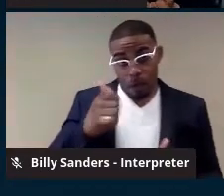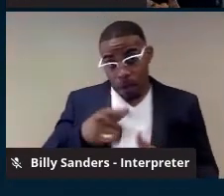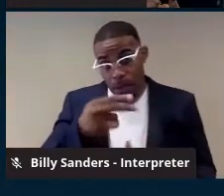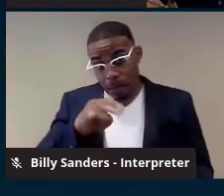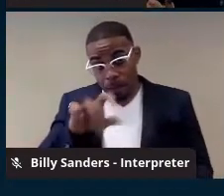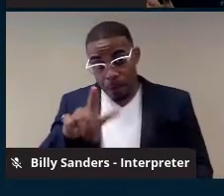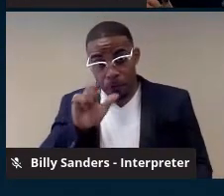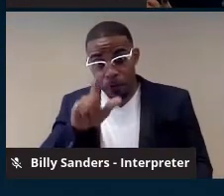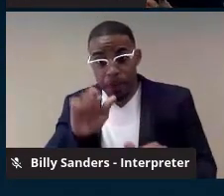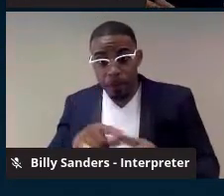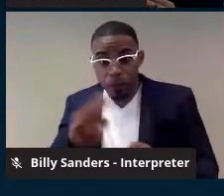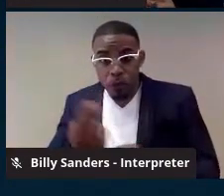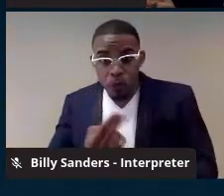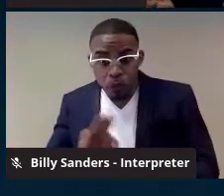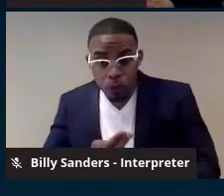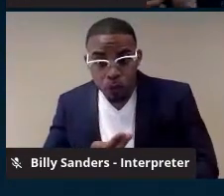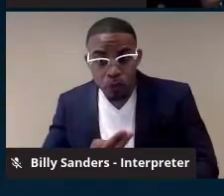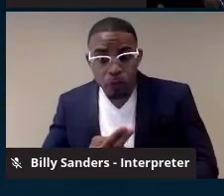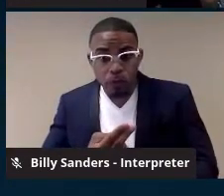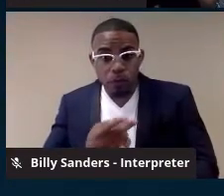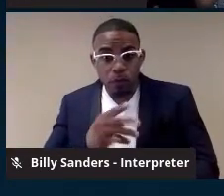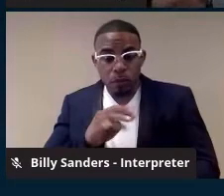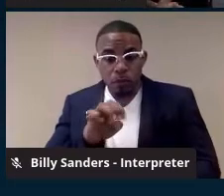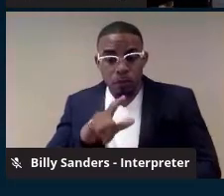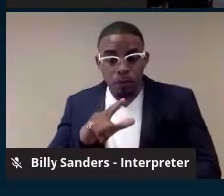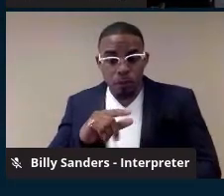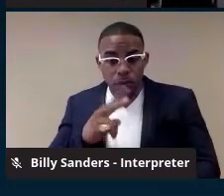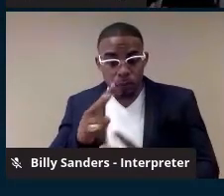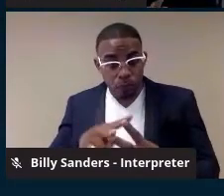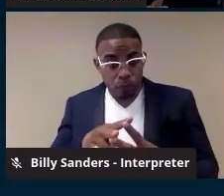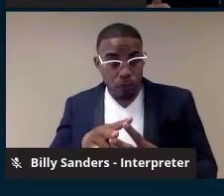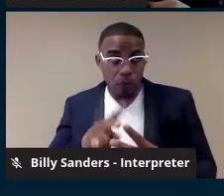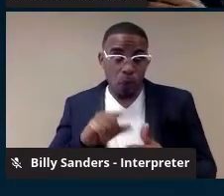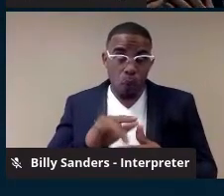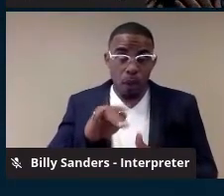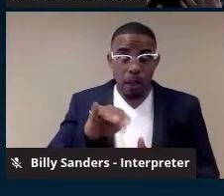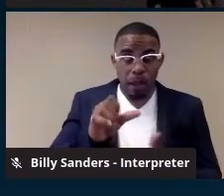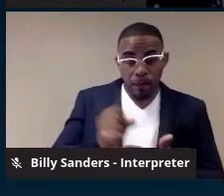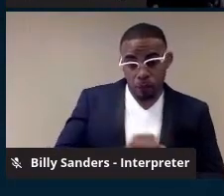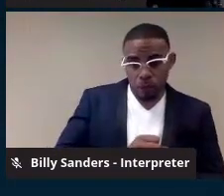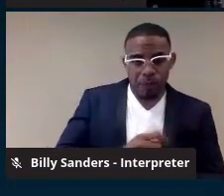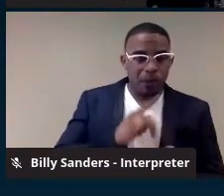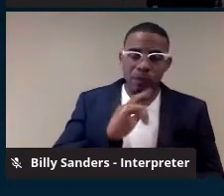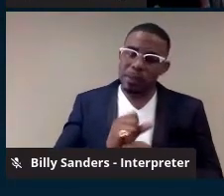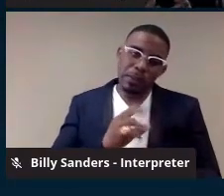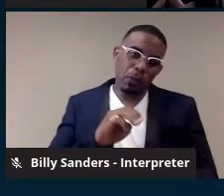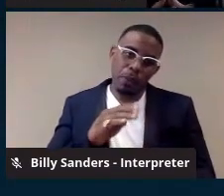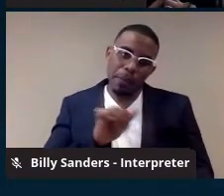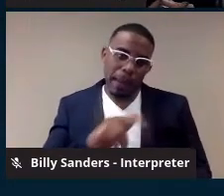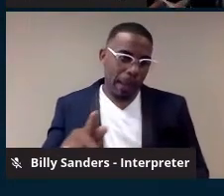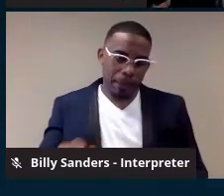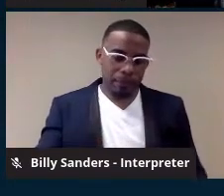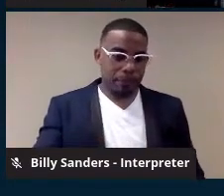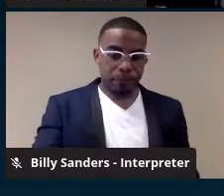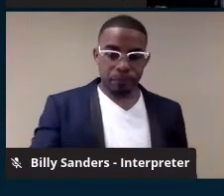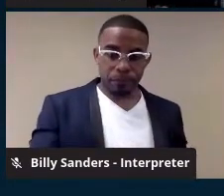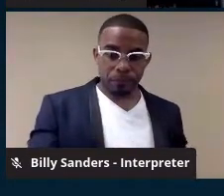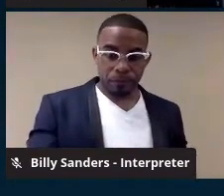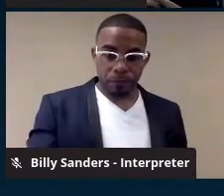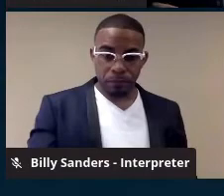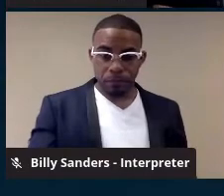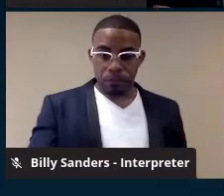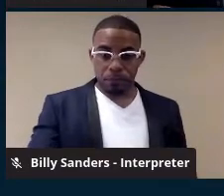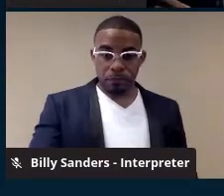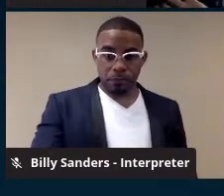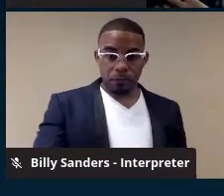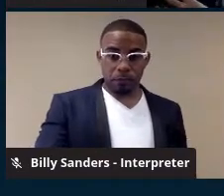you should be able to use HTML too. Anything you would put in HTML or JavaScript. So it really is just a web app still. So you should be able to